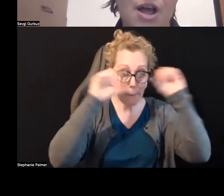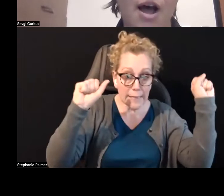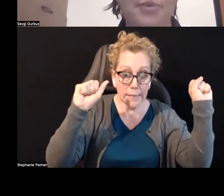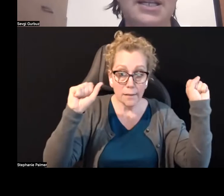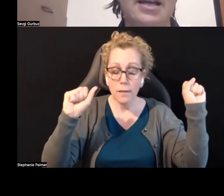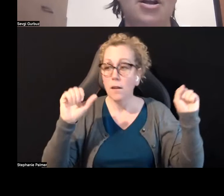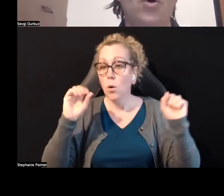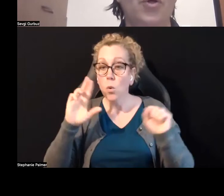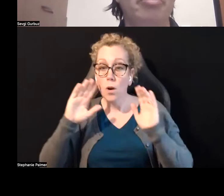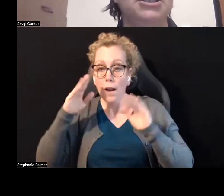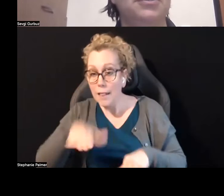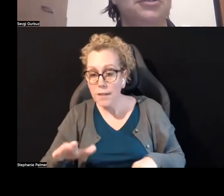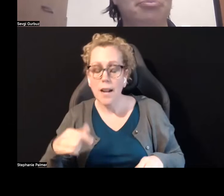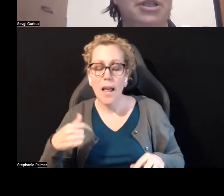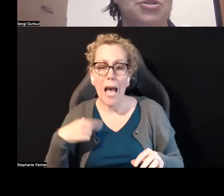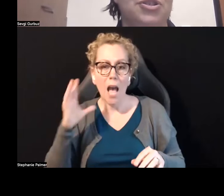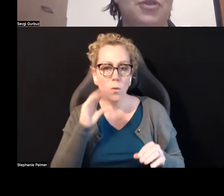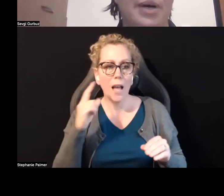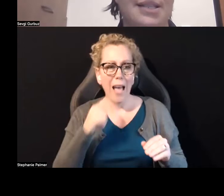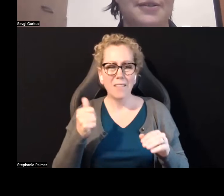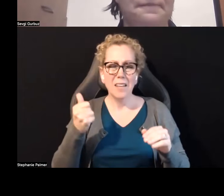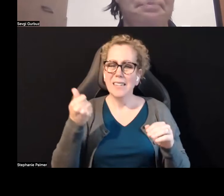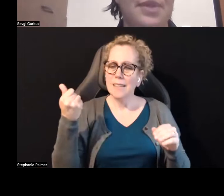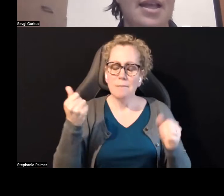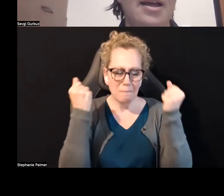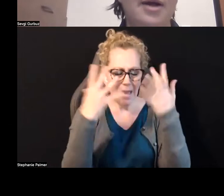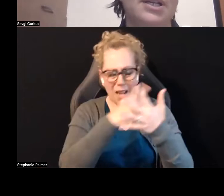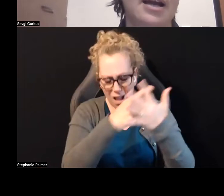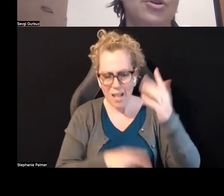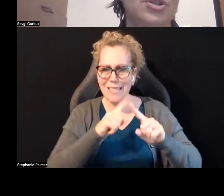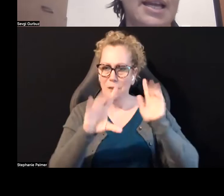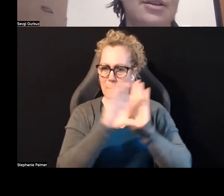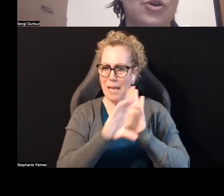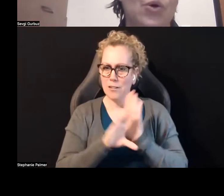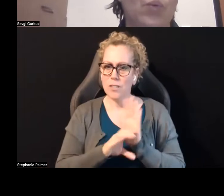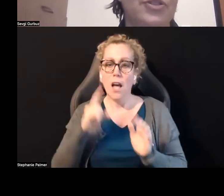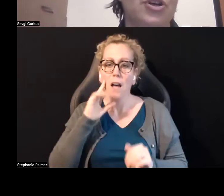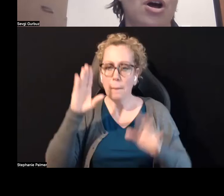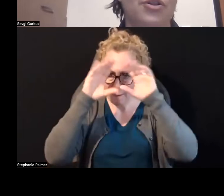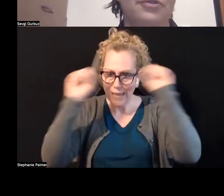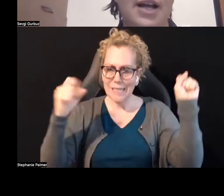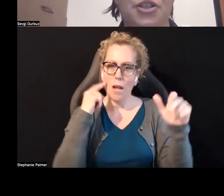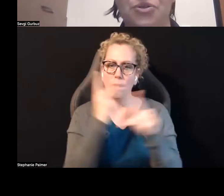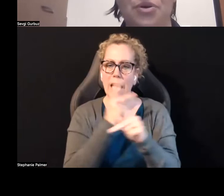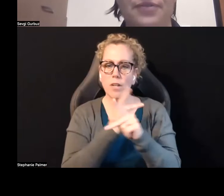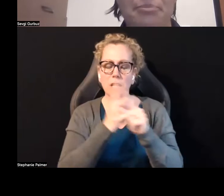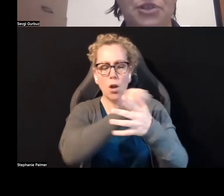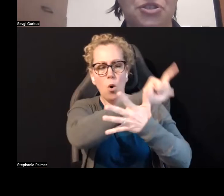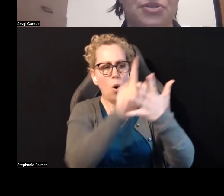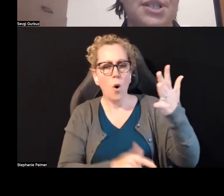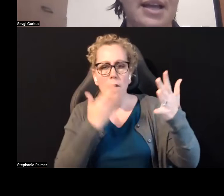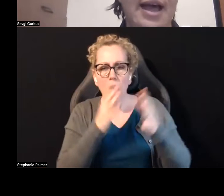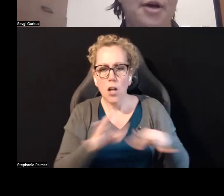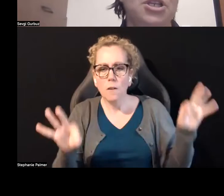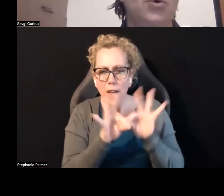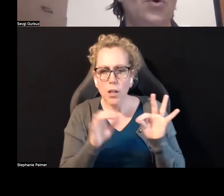elephant, I would get a whole bunch of different pictures of the bison, and I would calculate what the color value of that